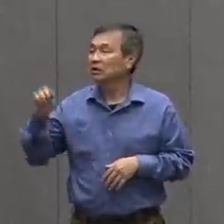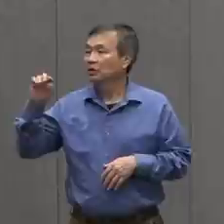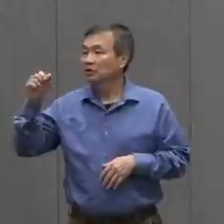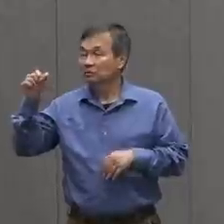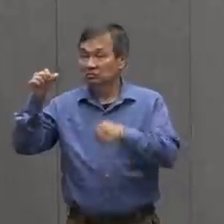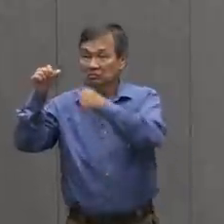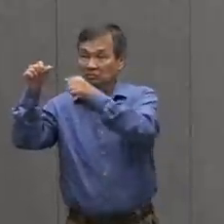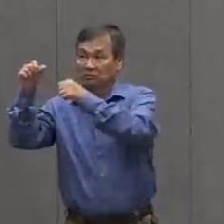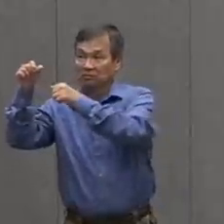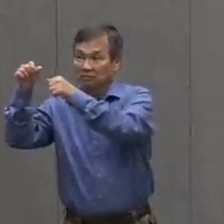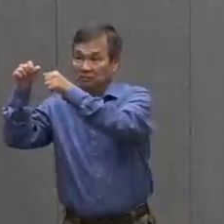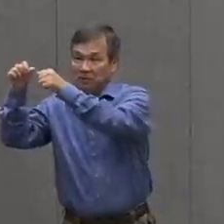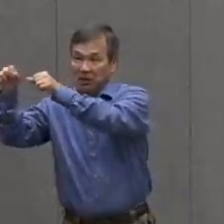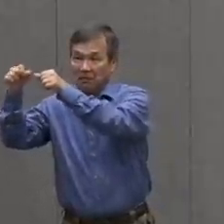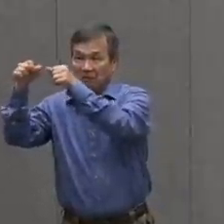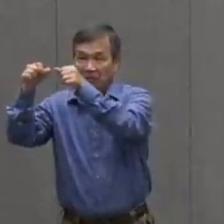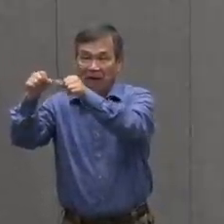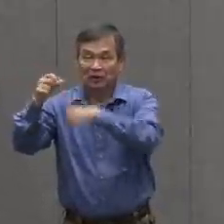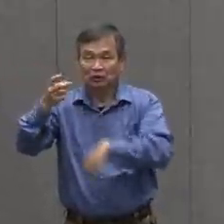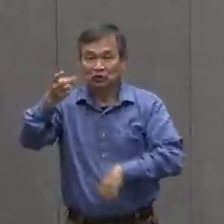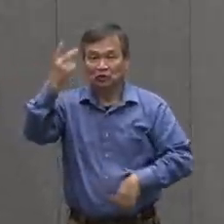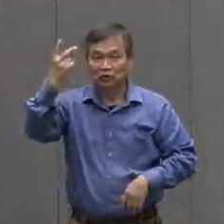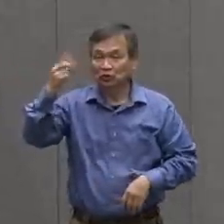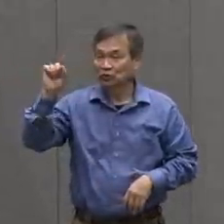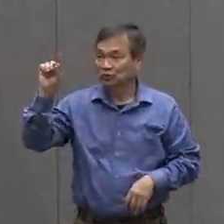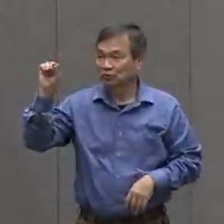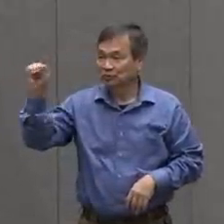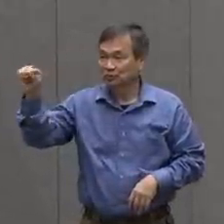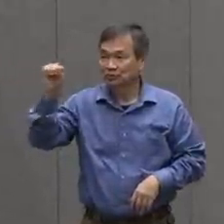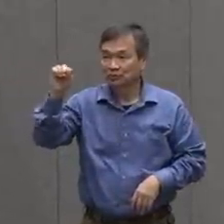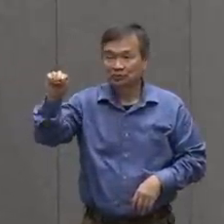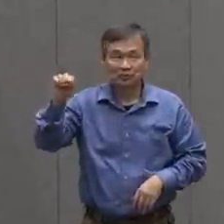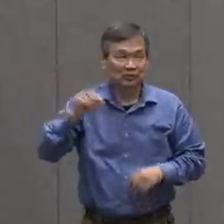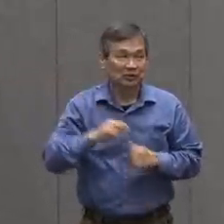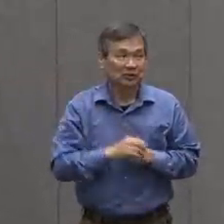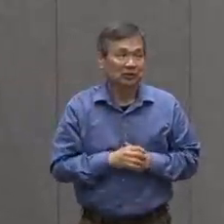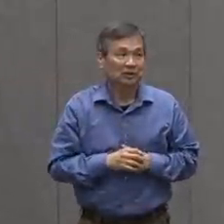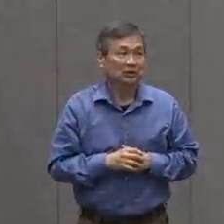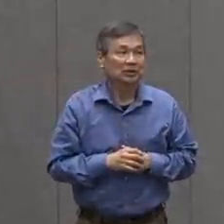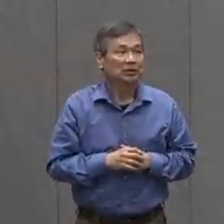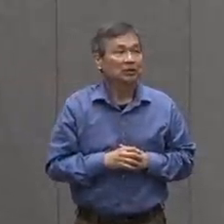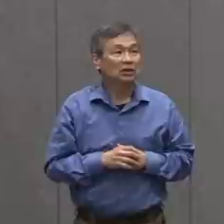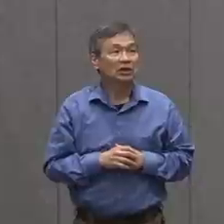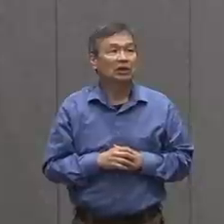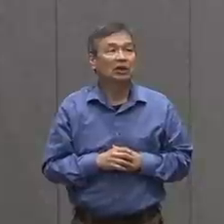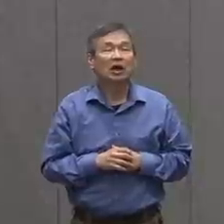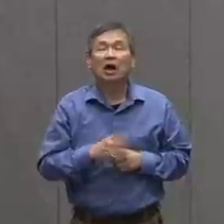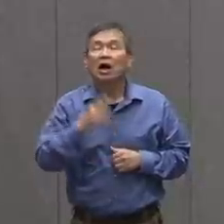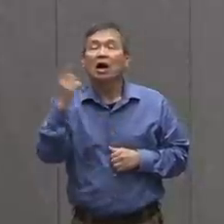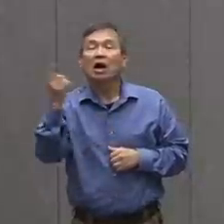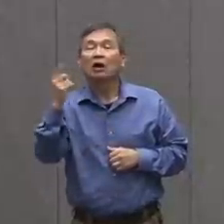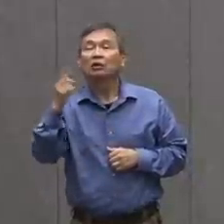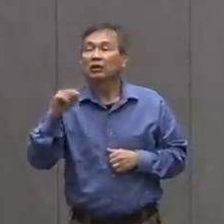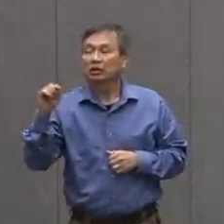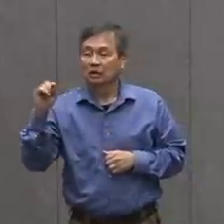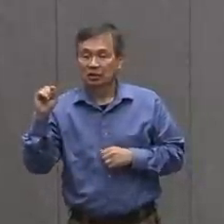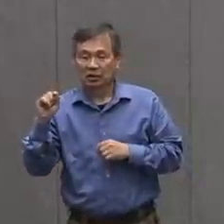show that I got 2 on my first roll. When you're doing your 10 frame, you wanna start on the left.